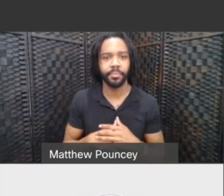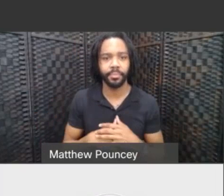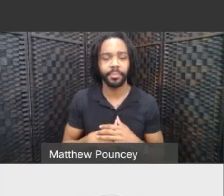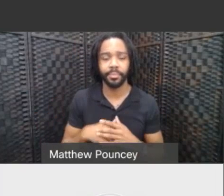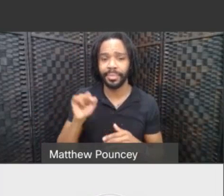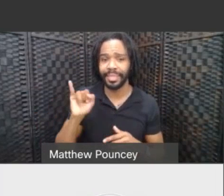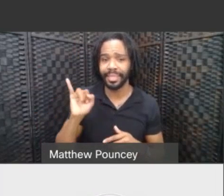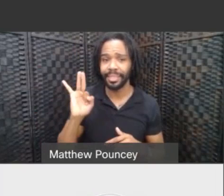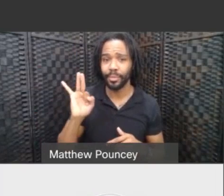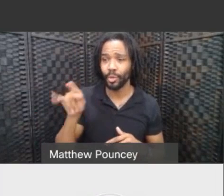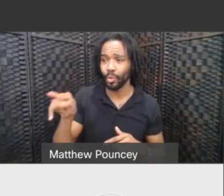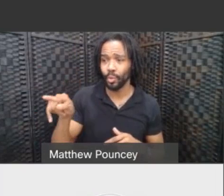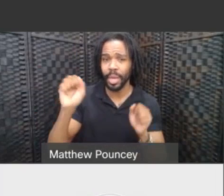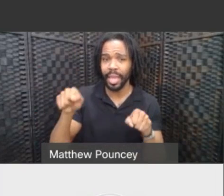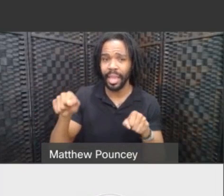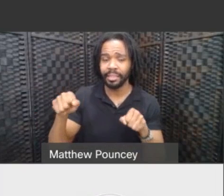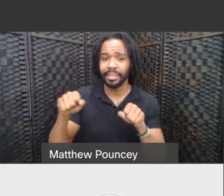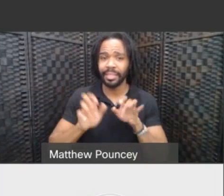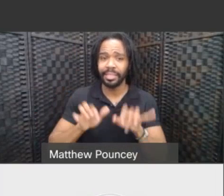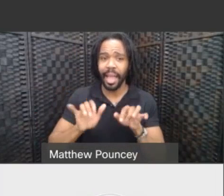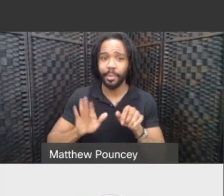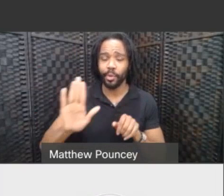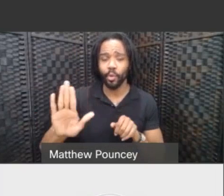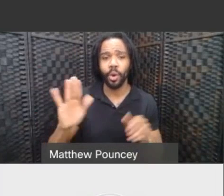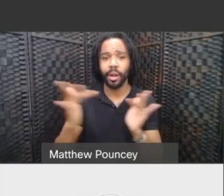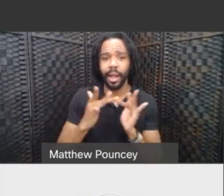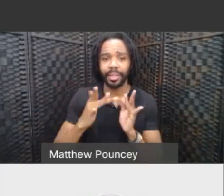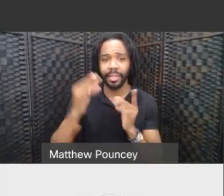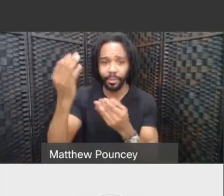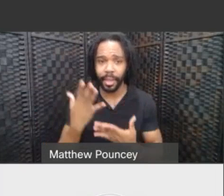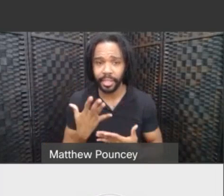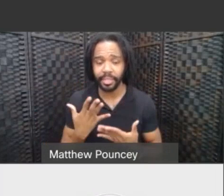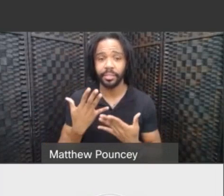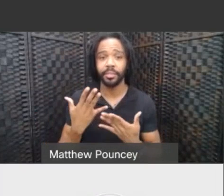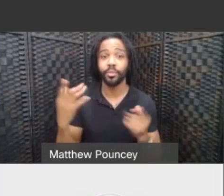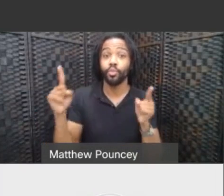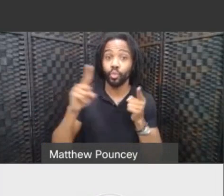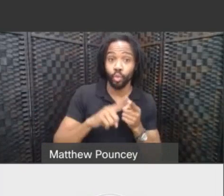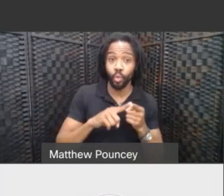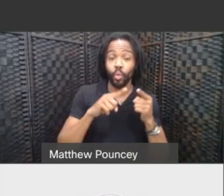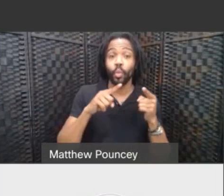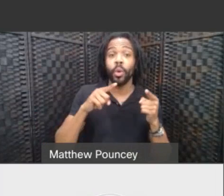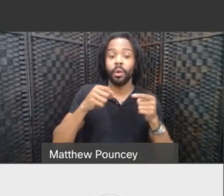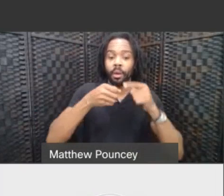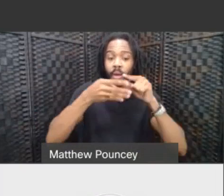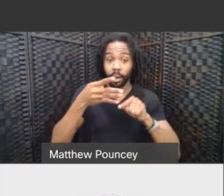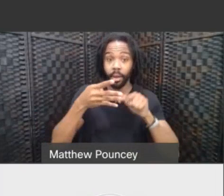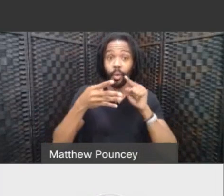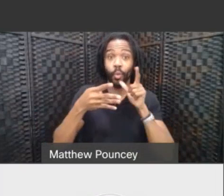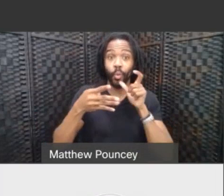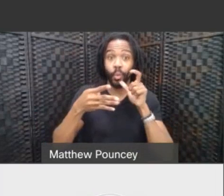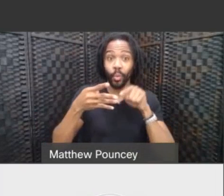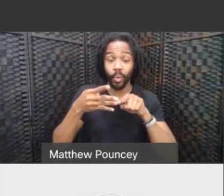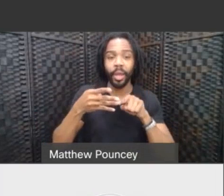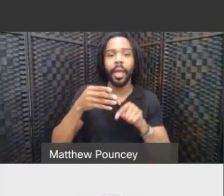If you can put your contact info, if you can send your contact information to the panelists rather than sharing it with